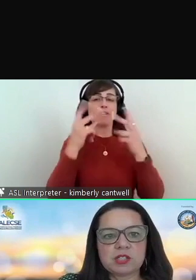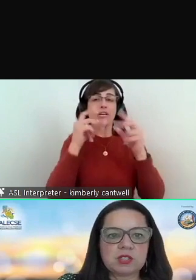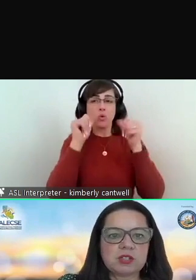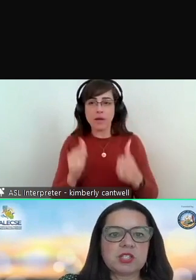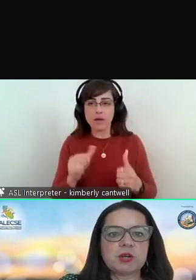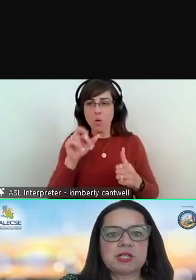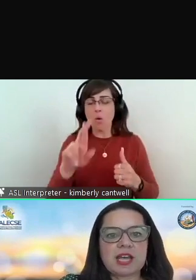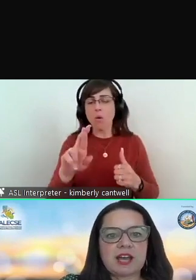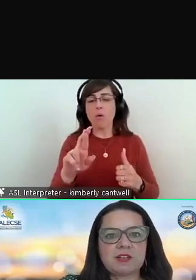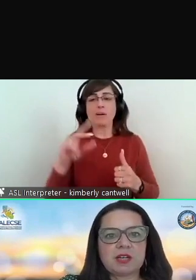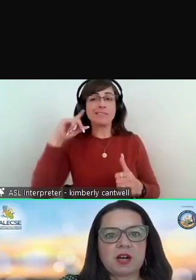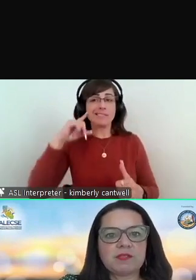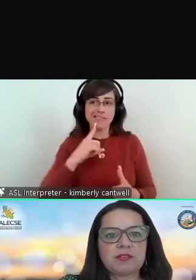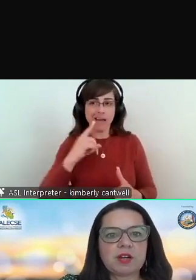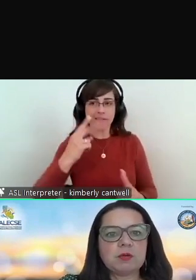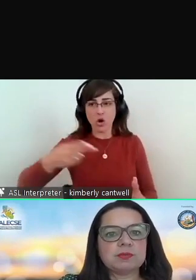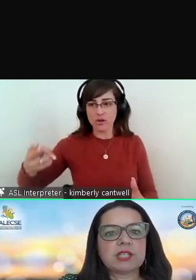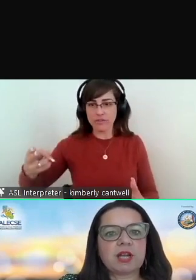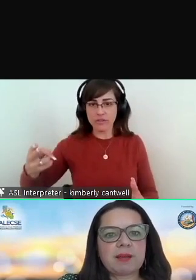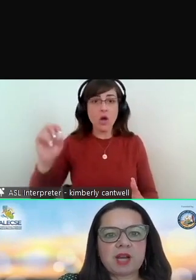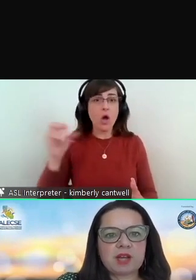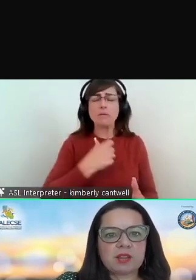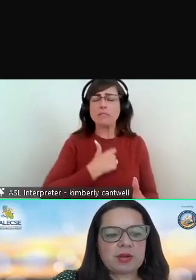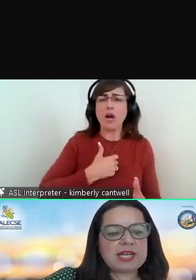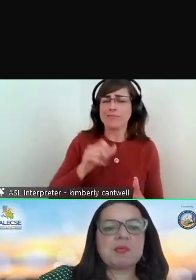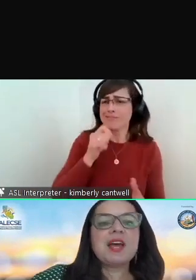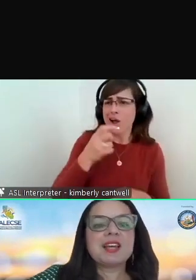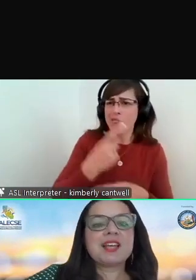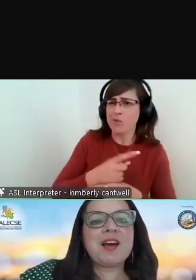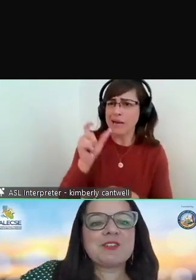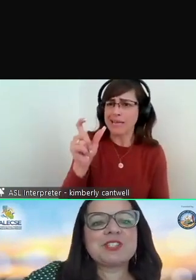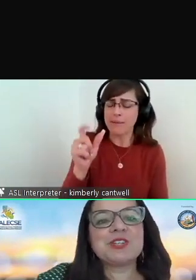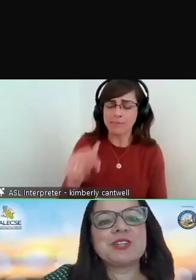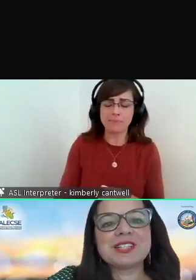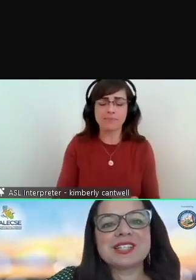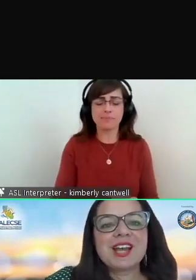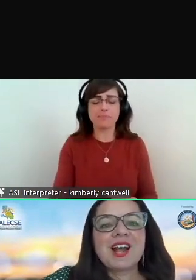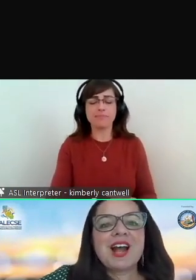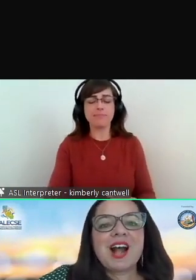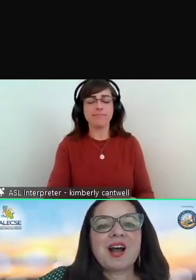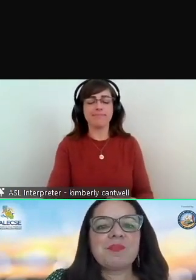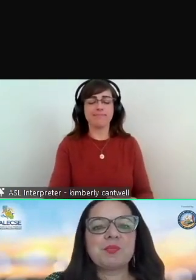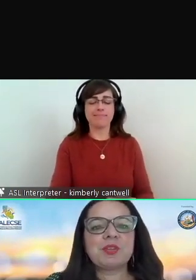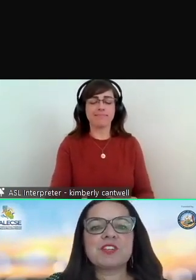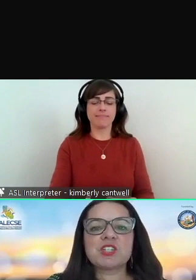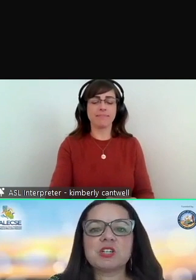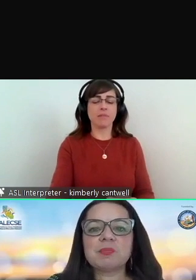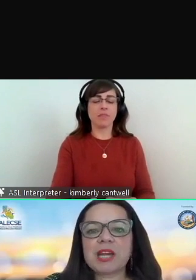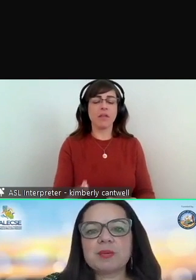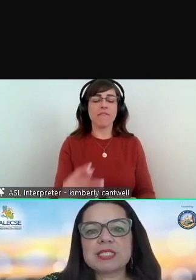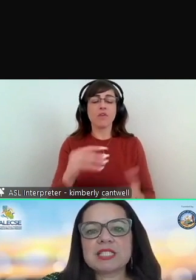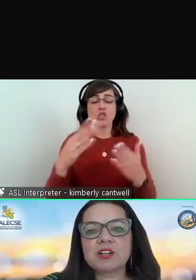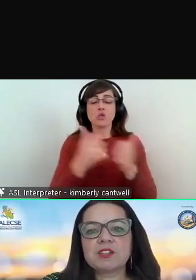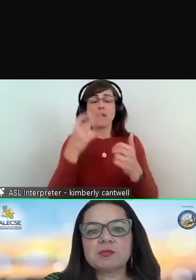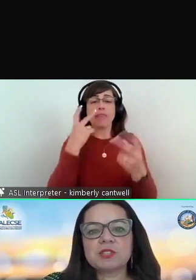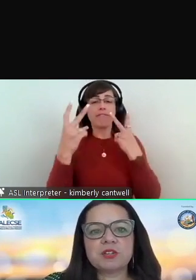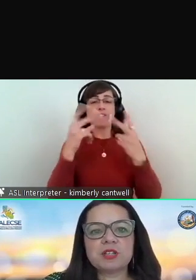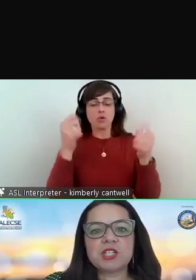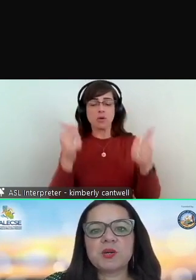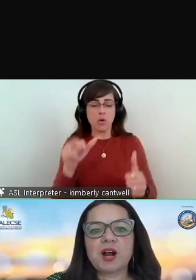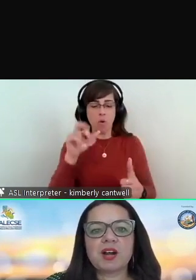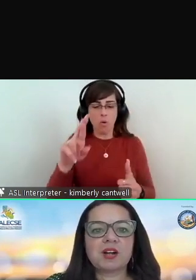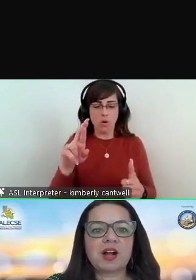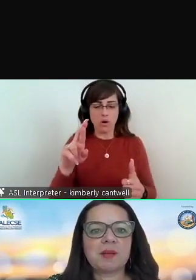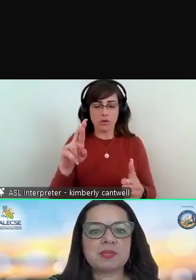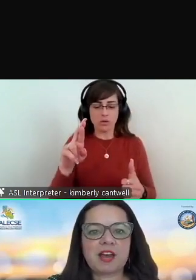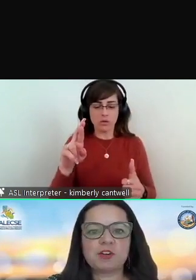impairments or students who are deaf and hard of hearing. Oh, sorry, I'm not on the right tab. For students with visual impairments or students